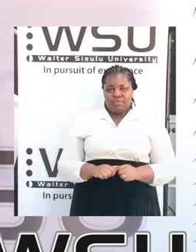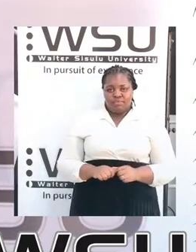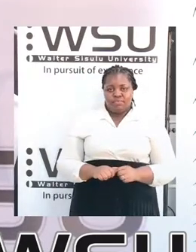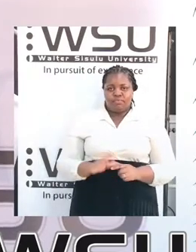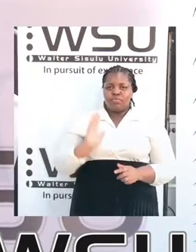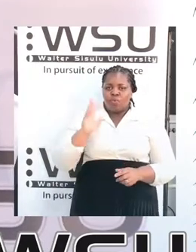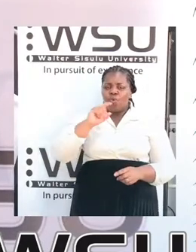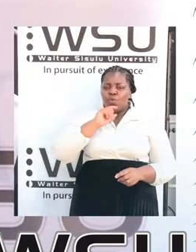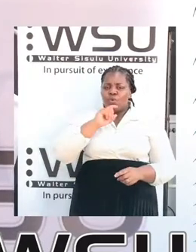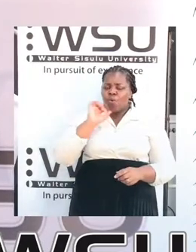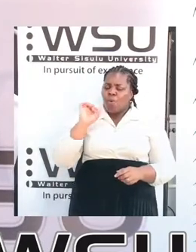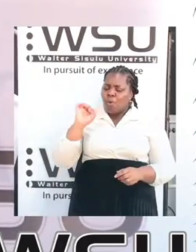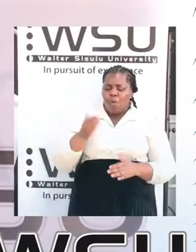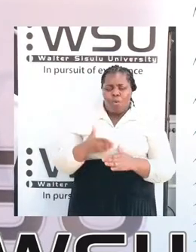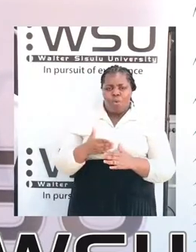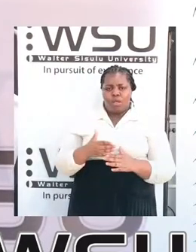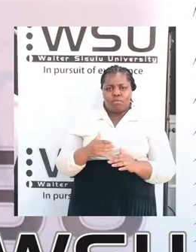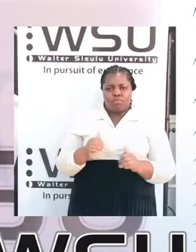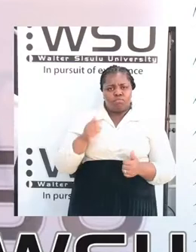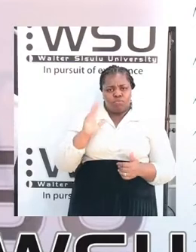will use her goodwill